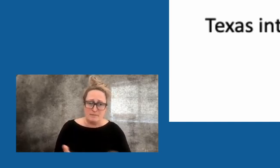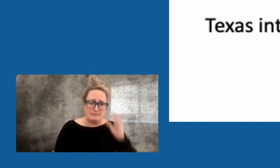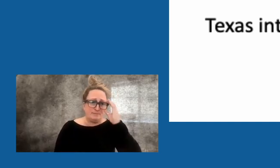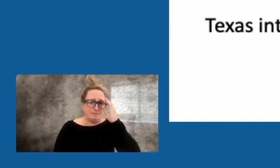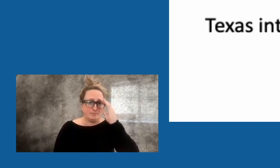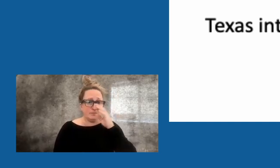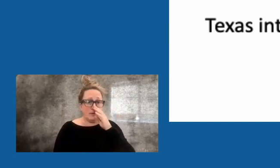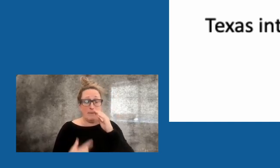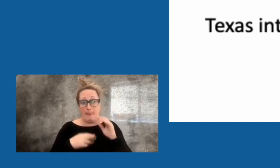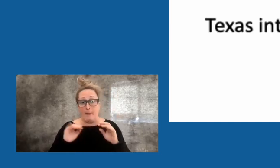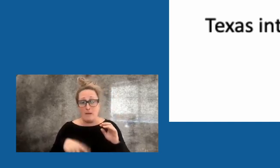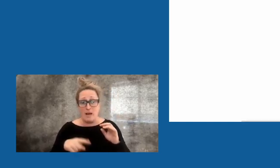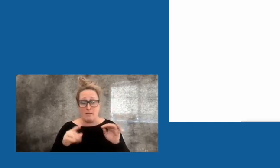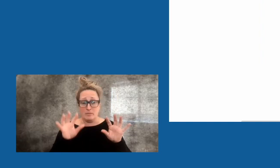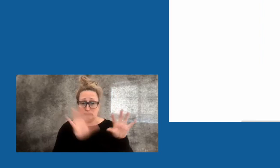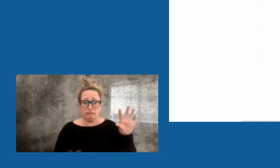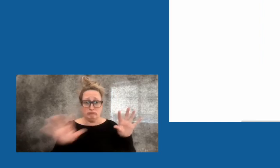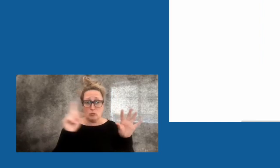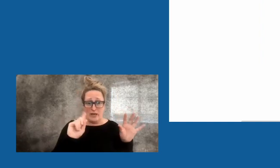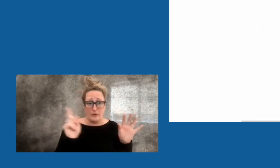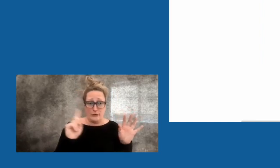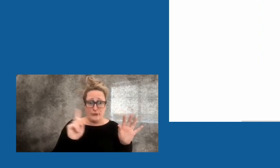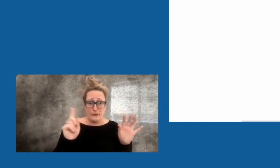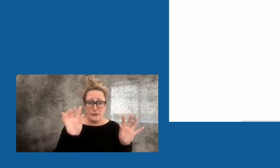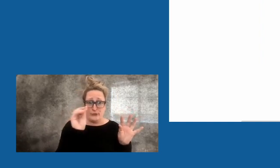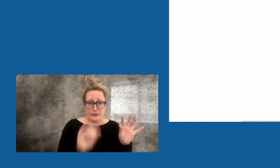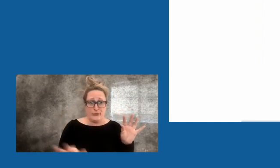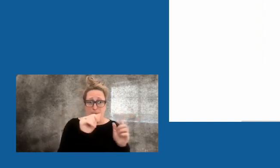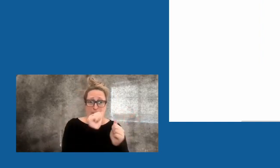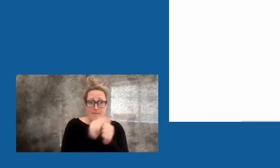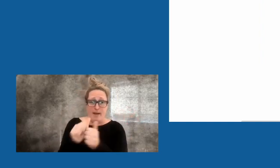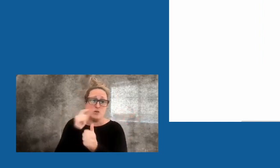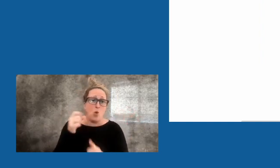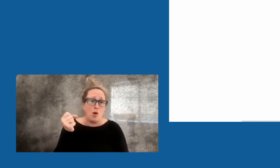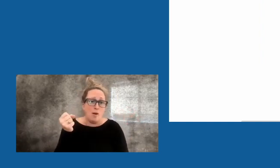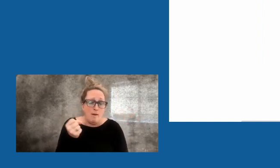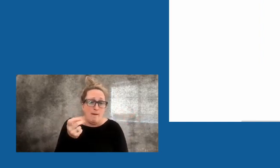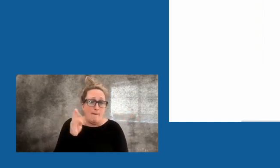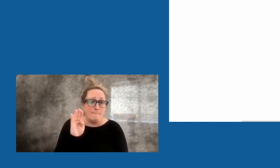We have a map of where these bills have been passed or are pending.